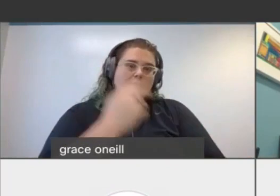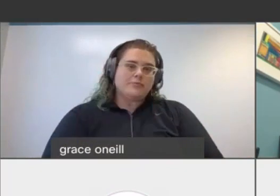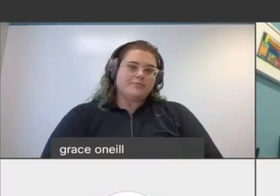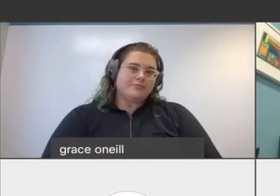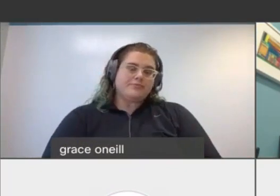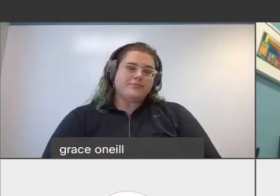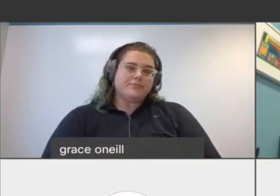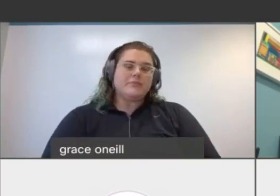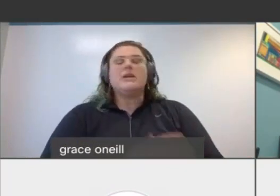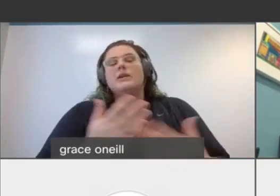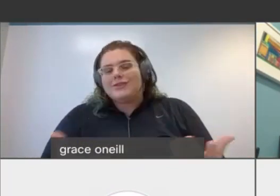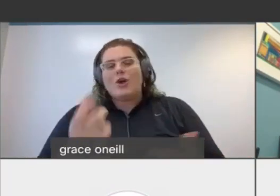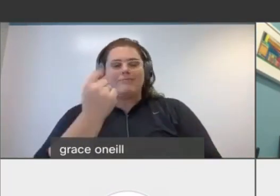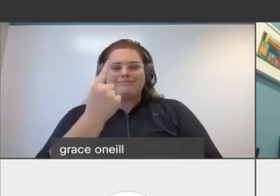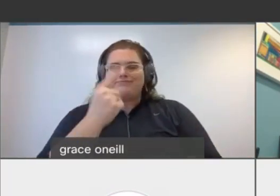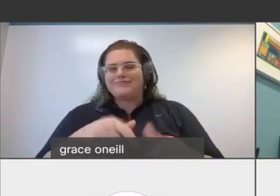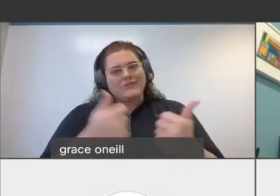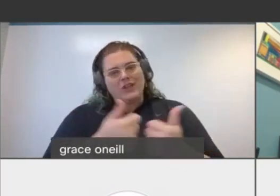So it is challenging. I